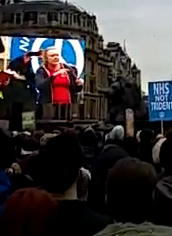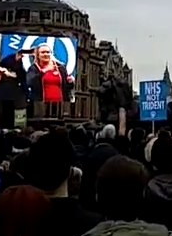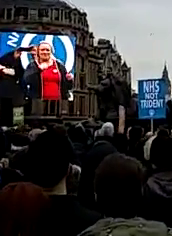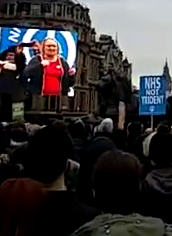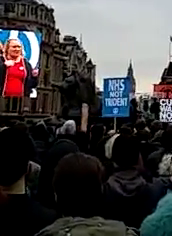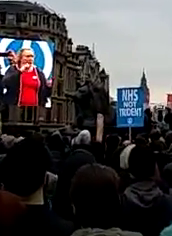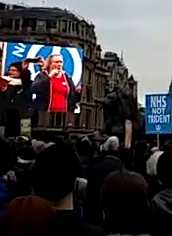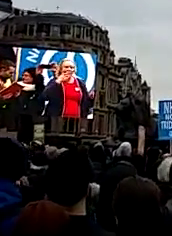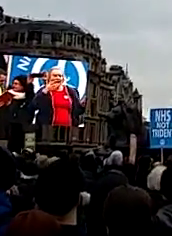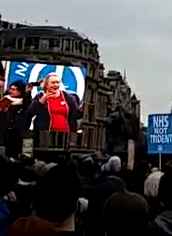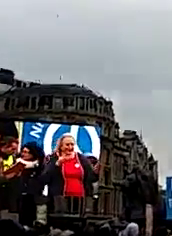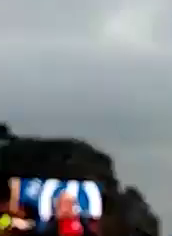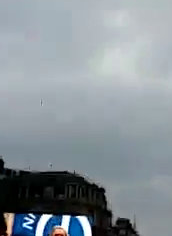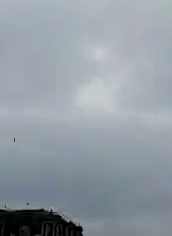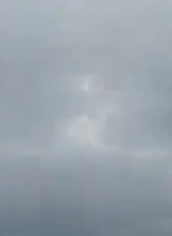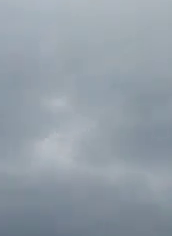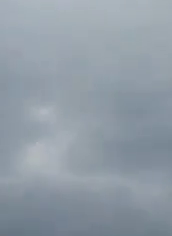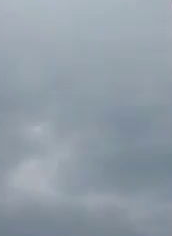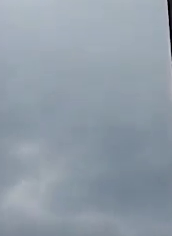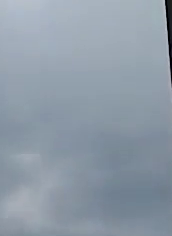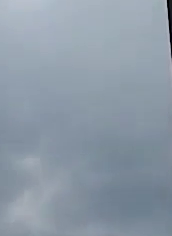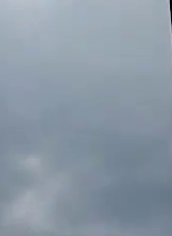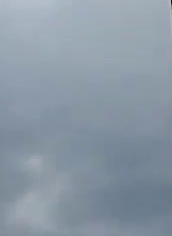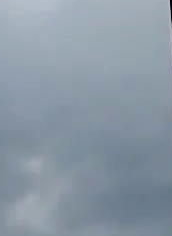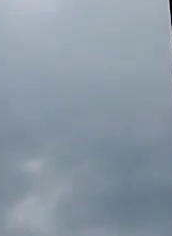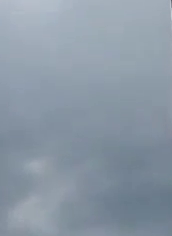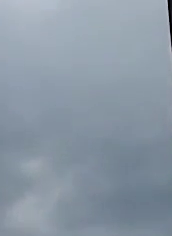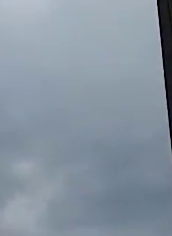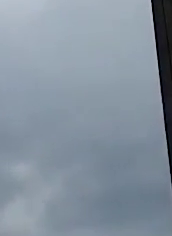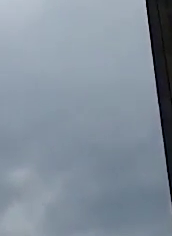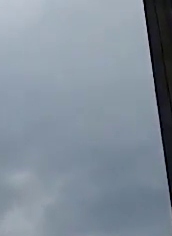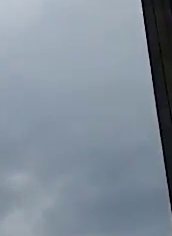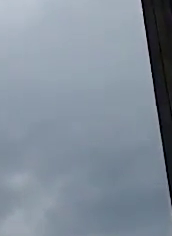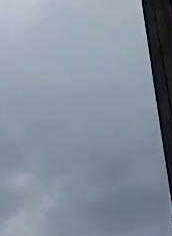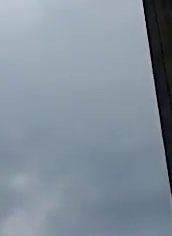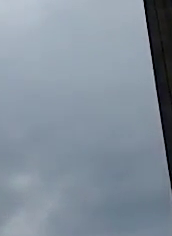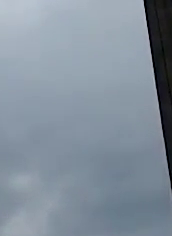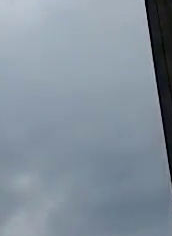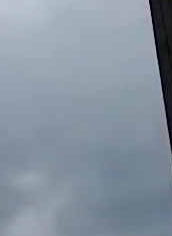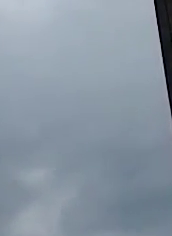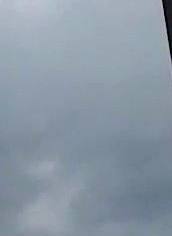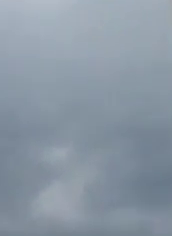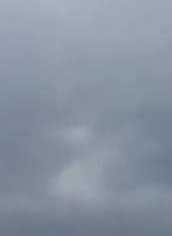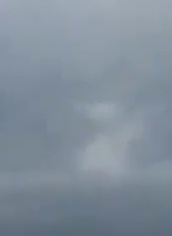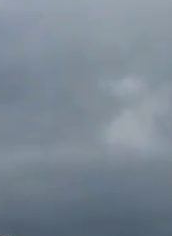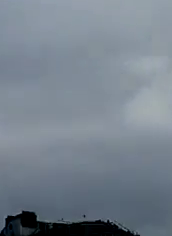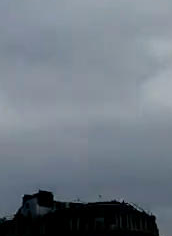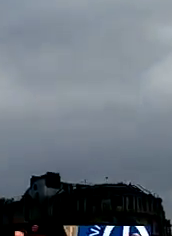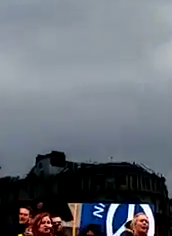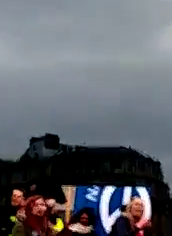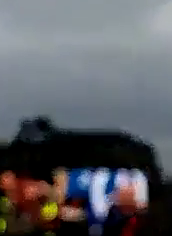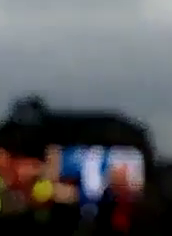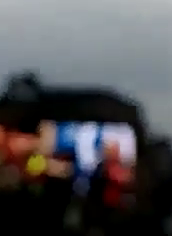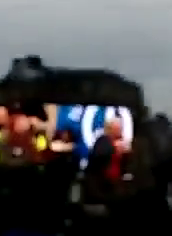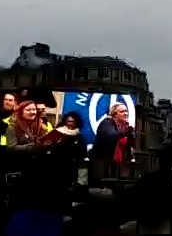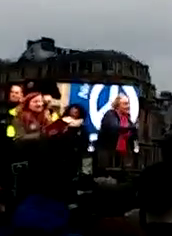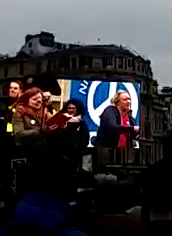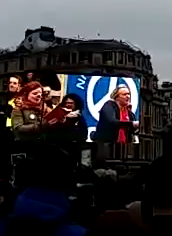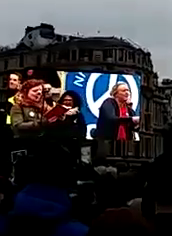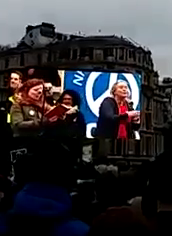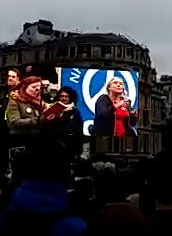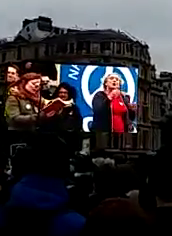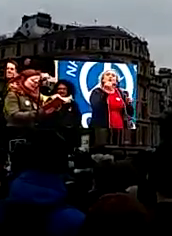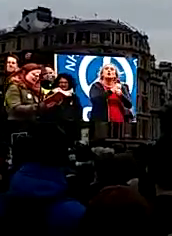tissues, the one who hugs and consoles them in my arms at the loss of their loved one. George Osborne, you should